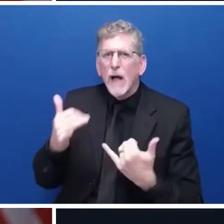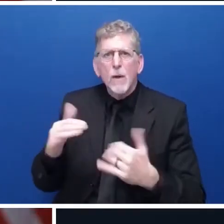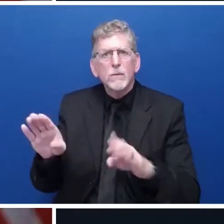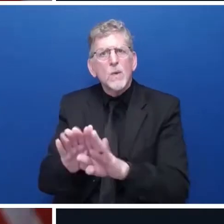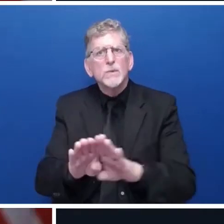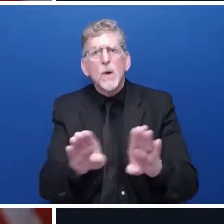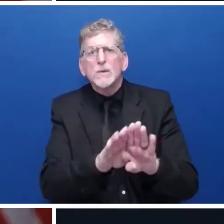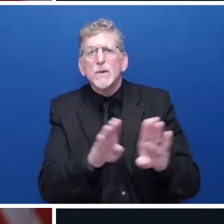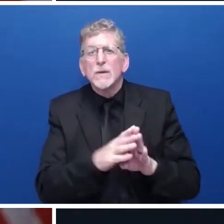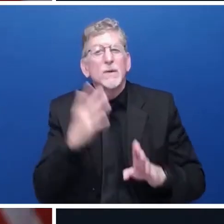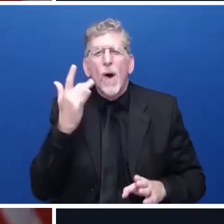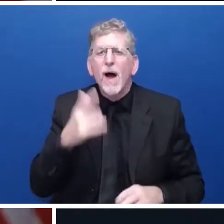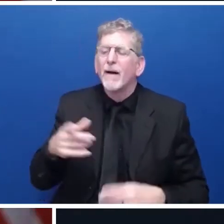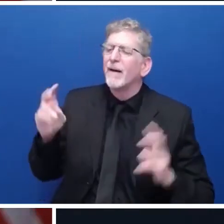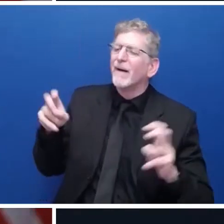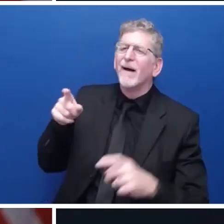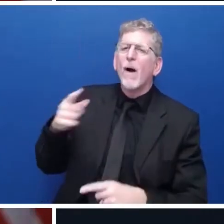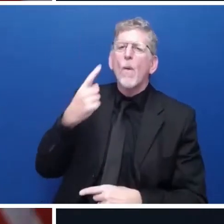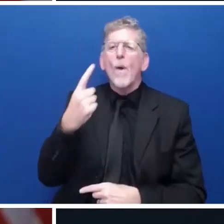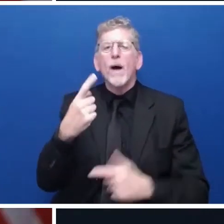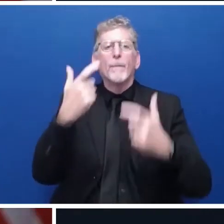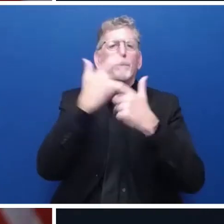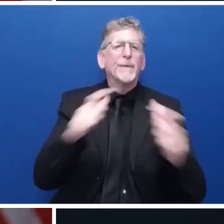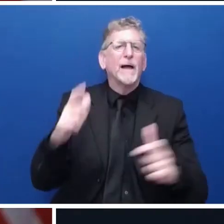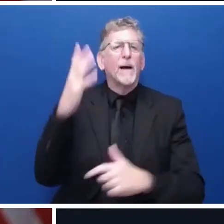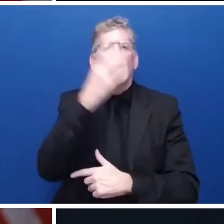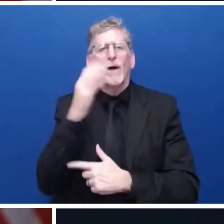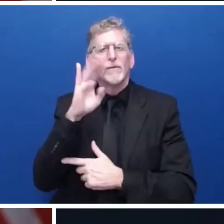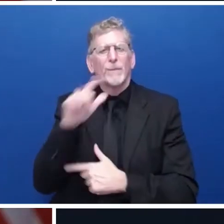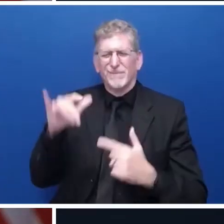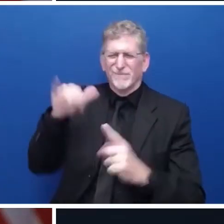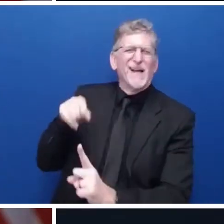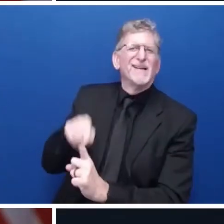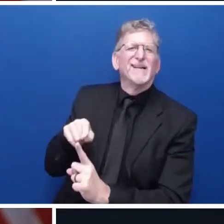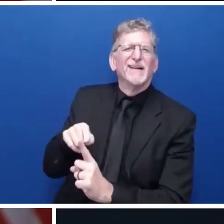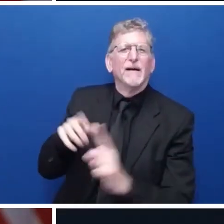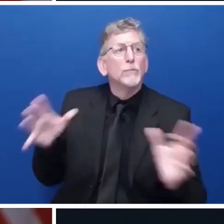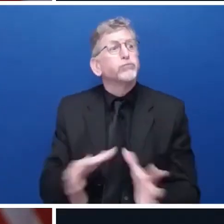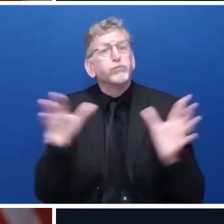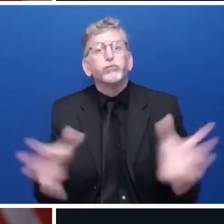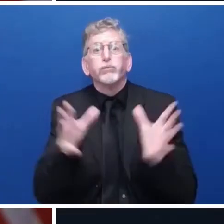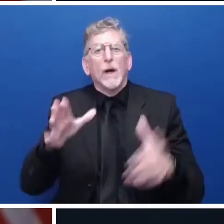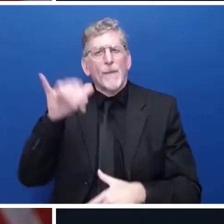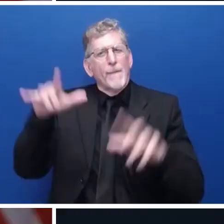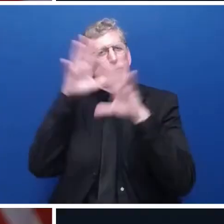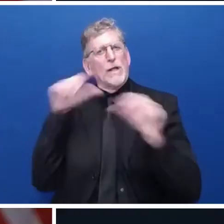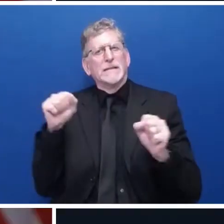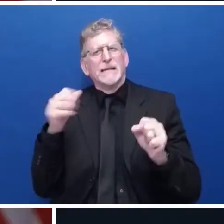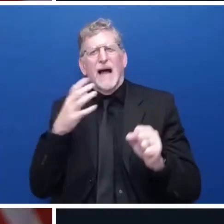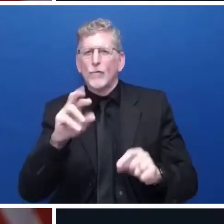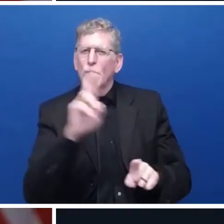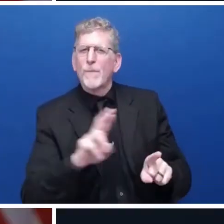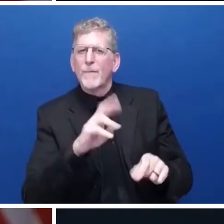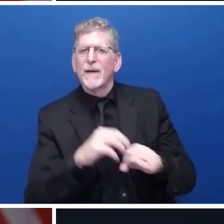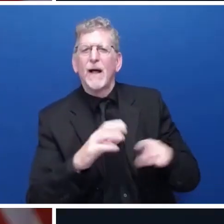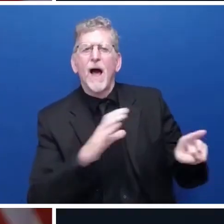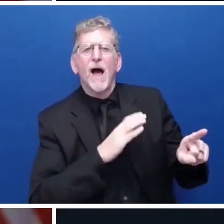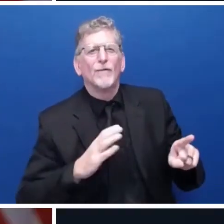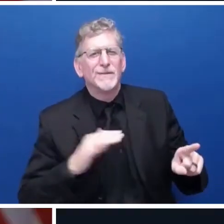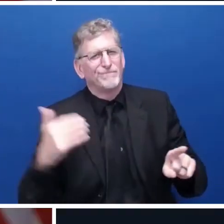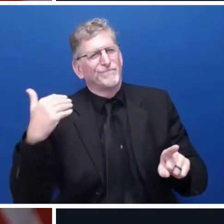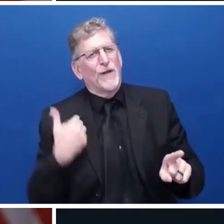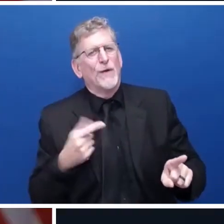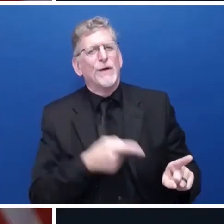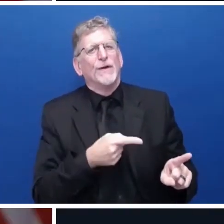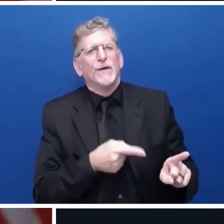president celebrated this law, the one threatening rural hospitals, stripping health care from millions of Americans and driving up